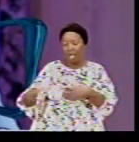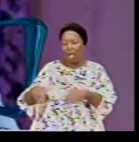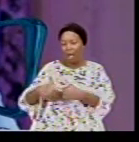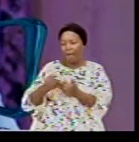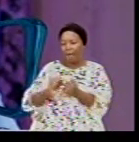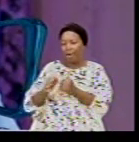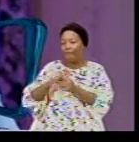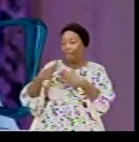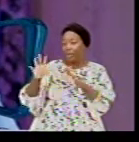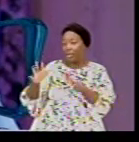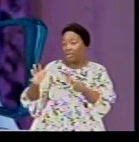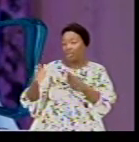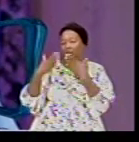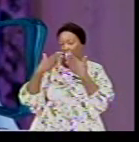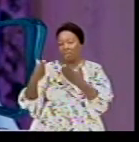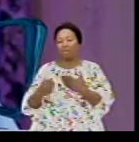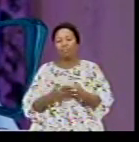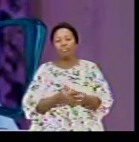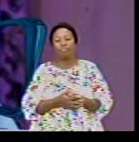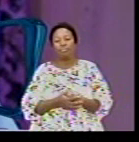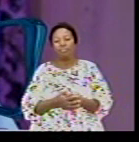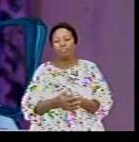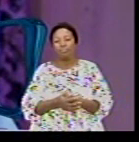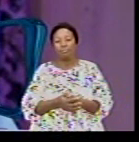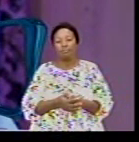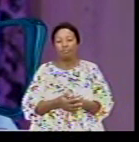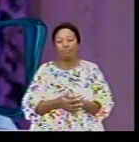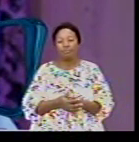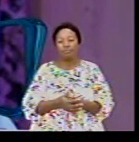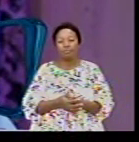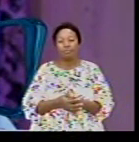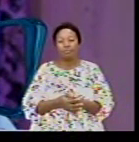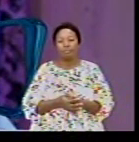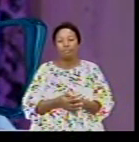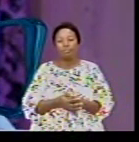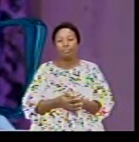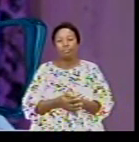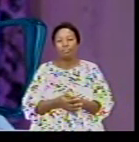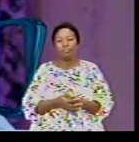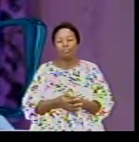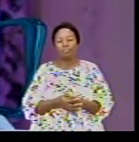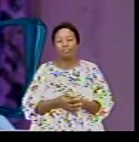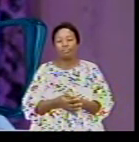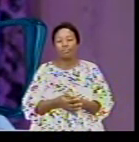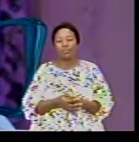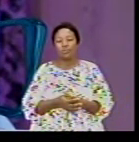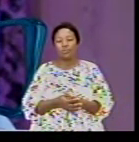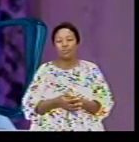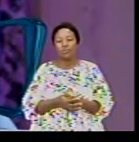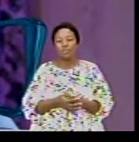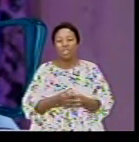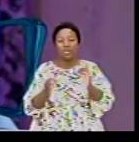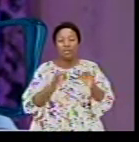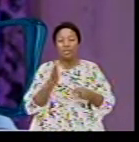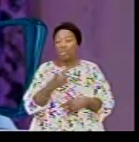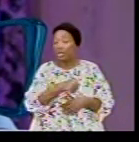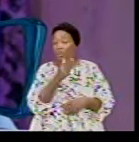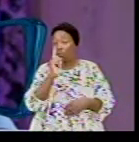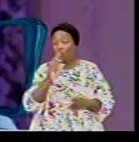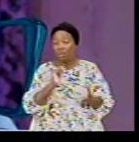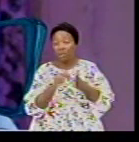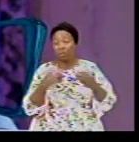there. Let the counselor move around to check up if there's anybody that has not